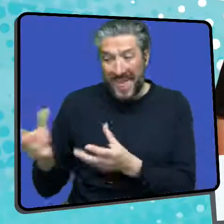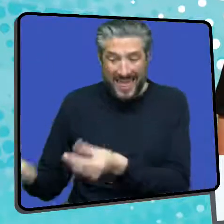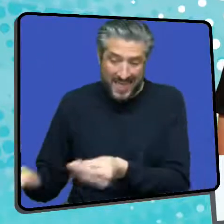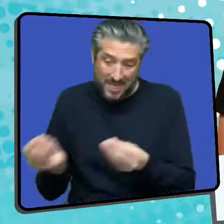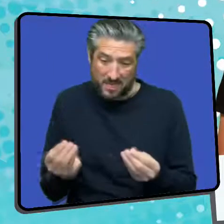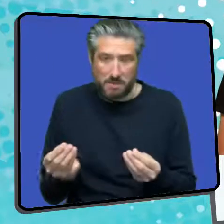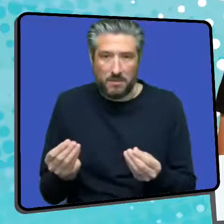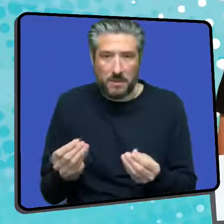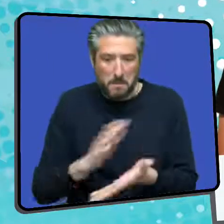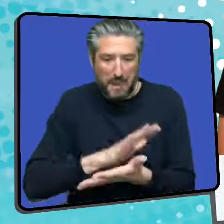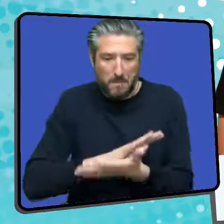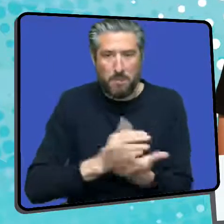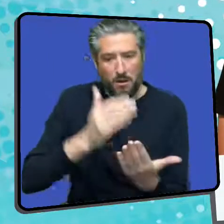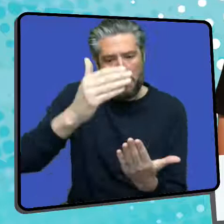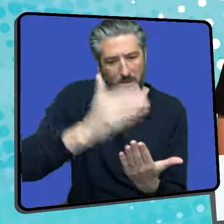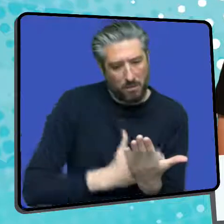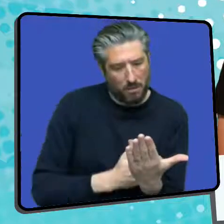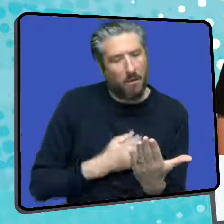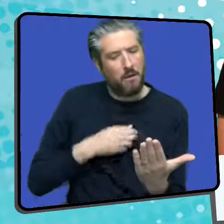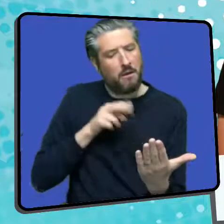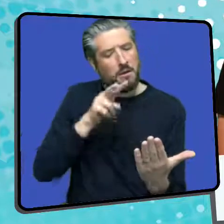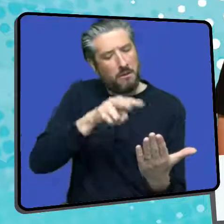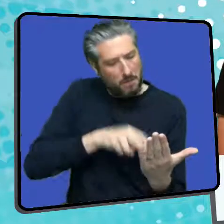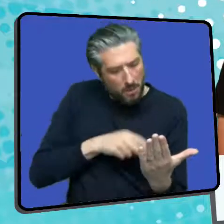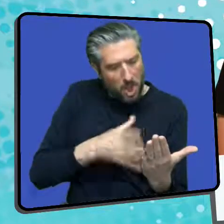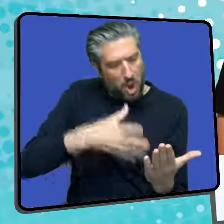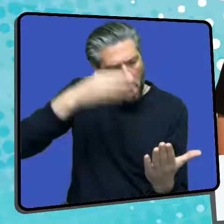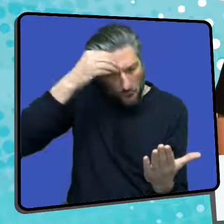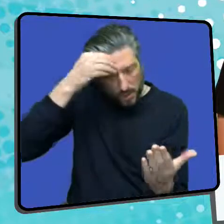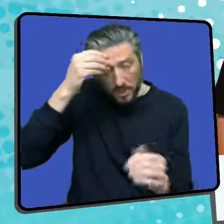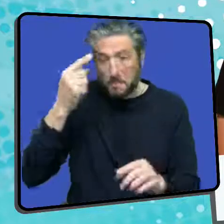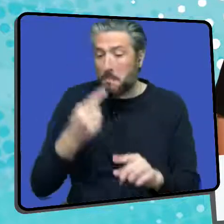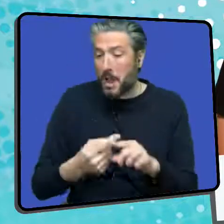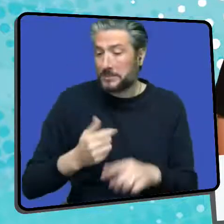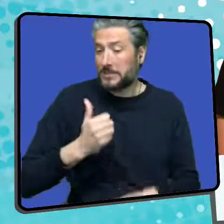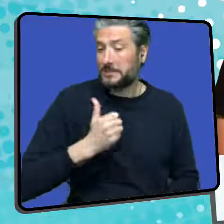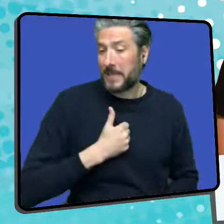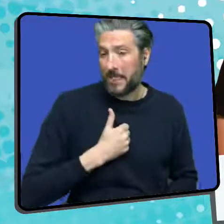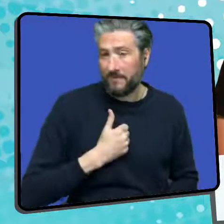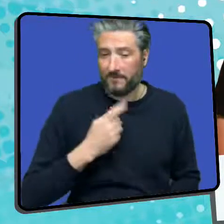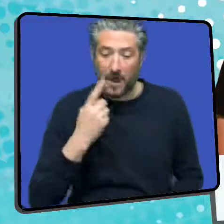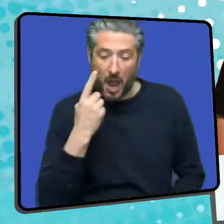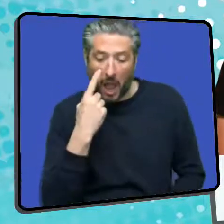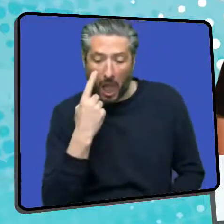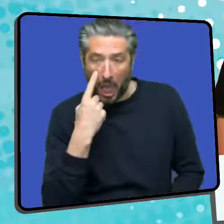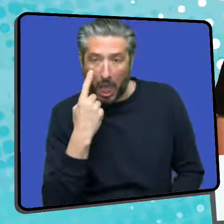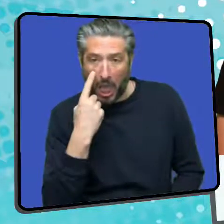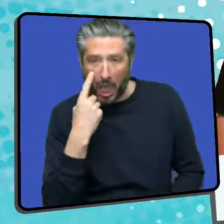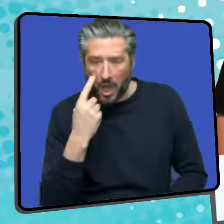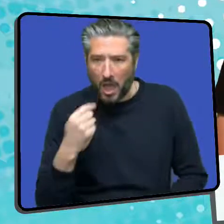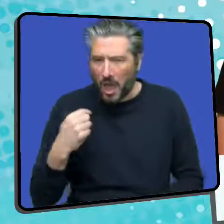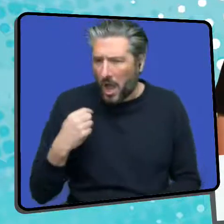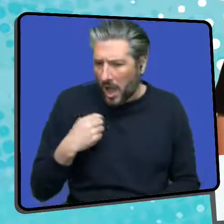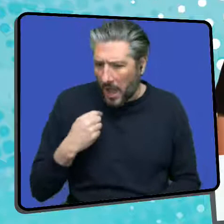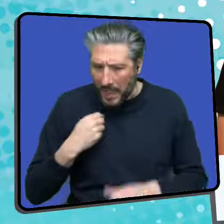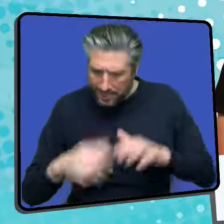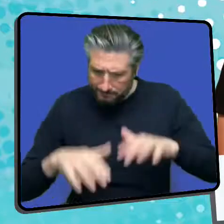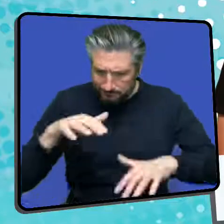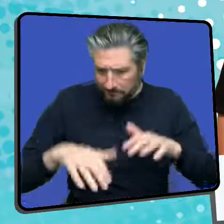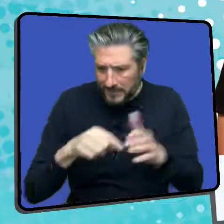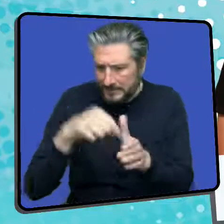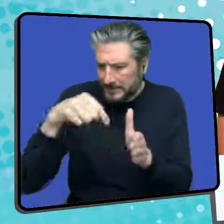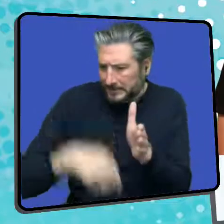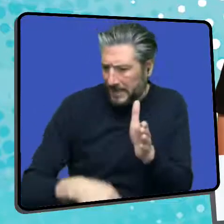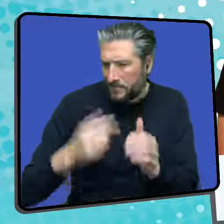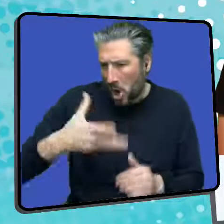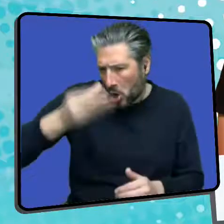gives me enough information. Sometimes I do experiments myself. I do try to use deep learning still because I love it on the one hand, and on the